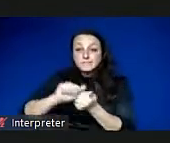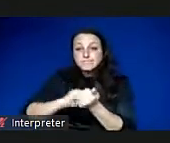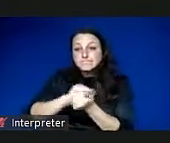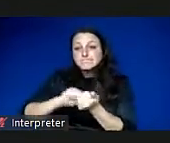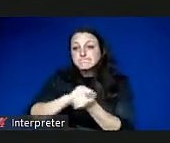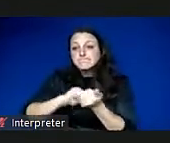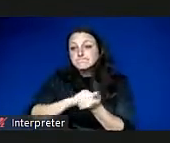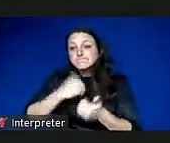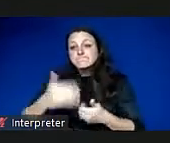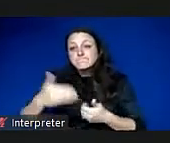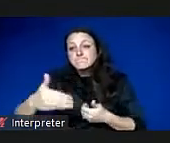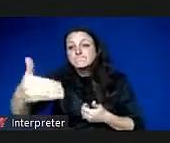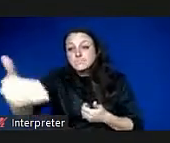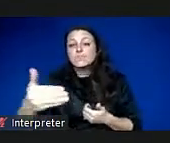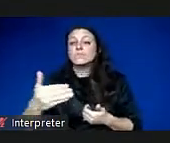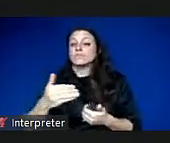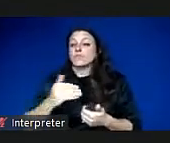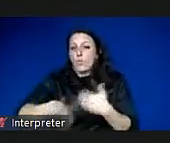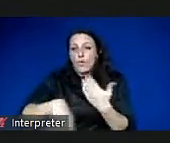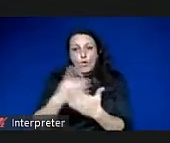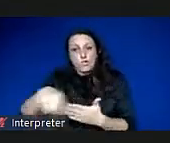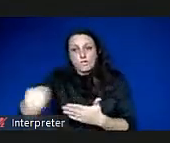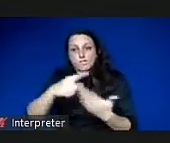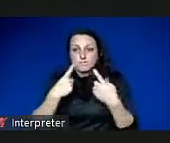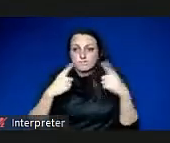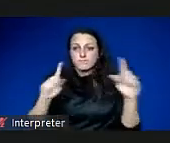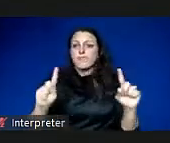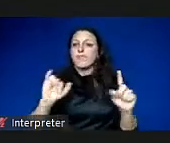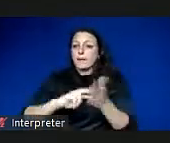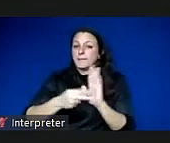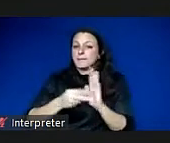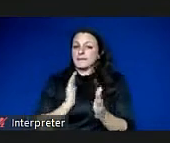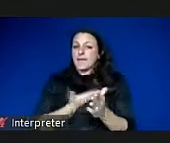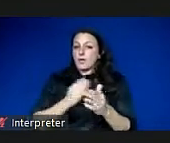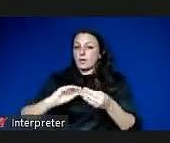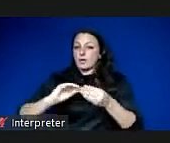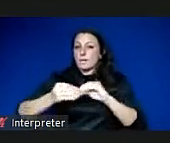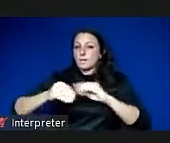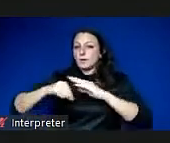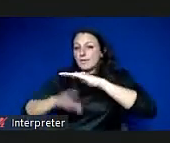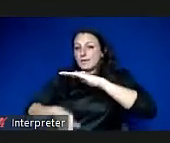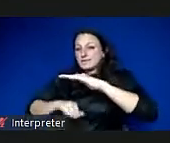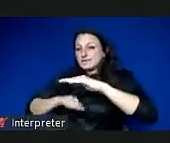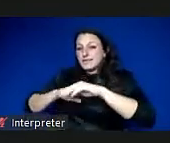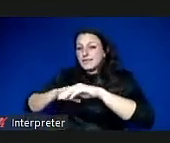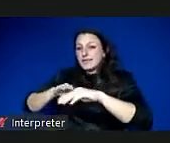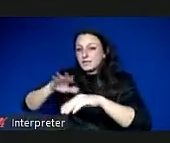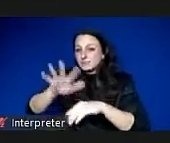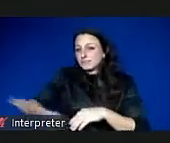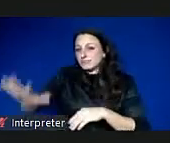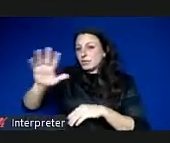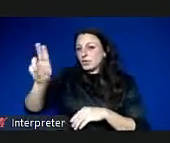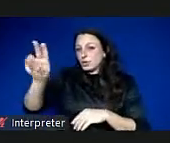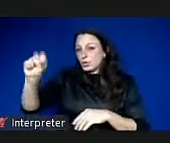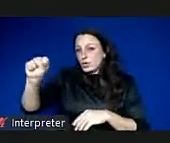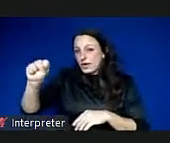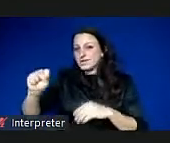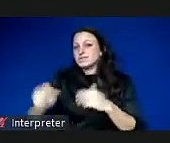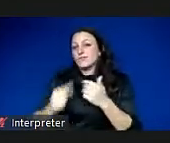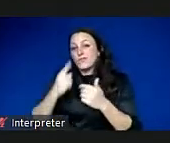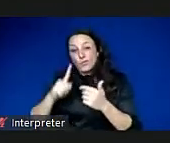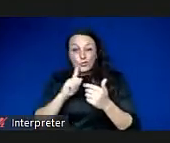taken have been able to keep rates here in Colorado below the national rate for really most of the pandemic. Next